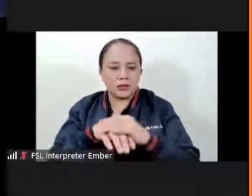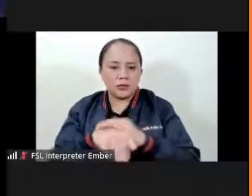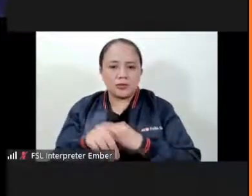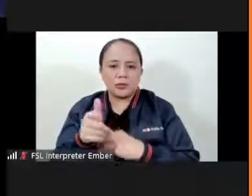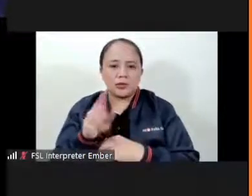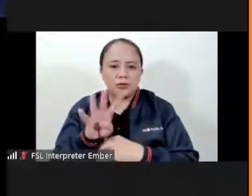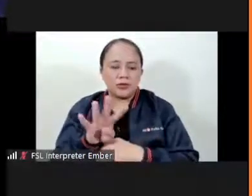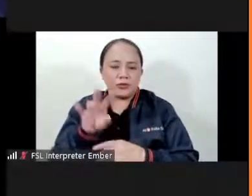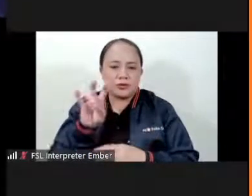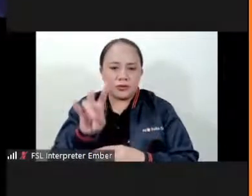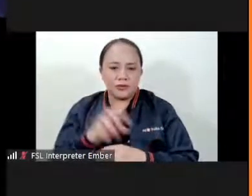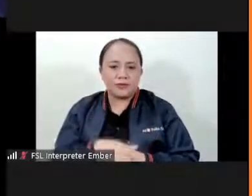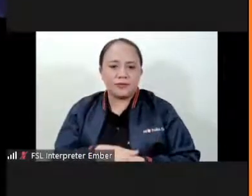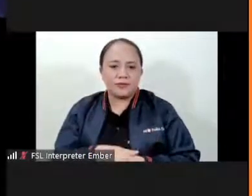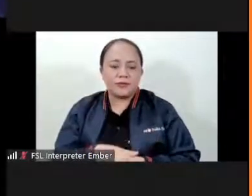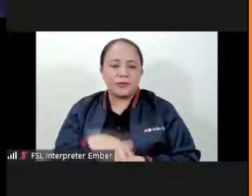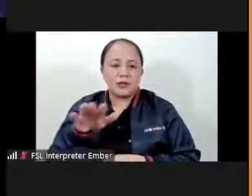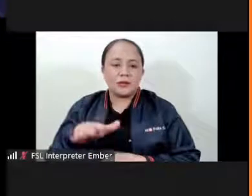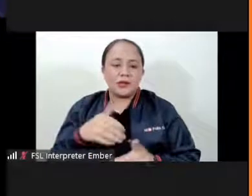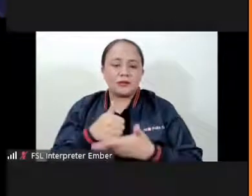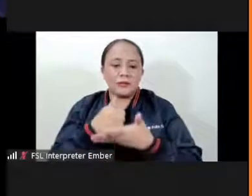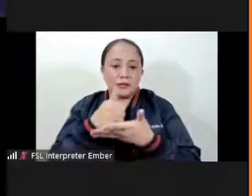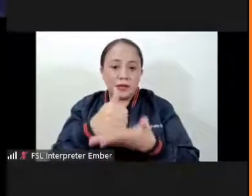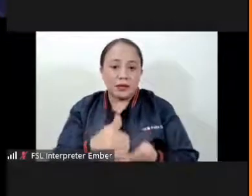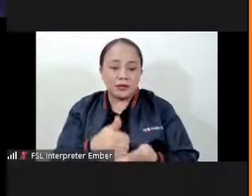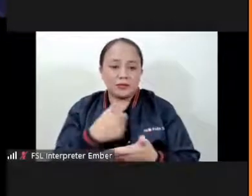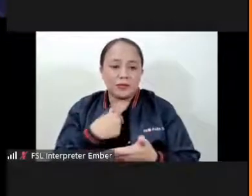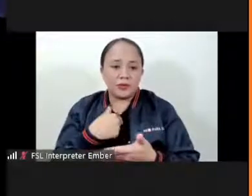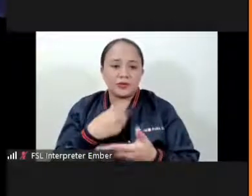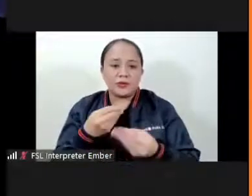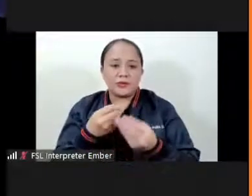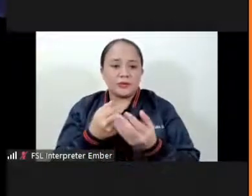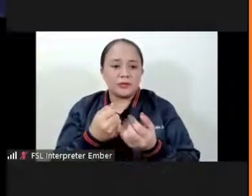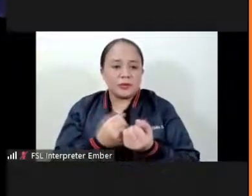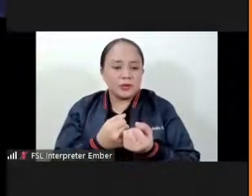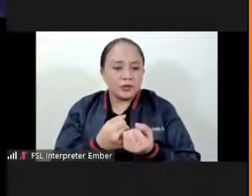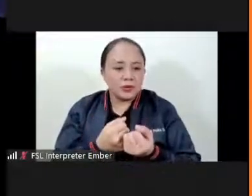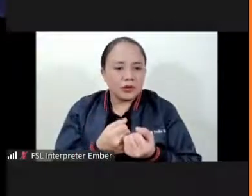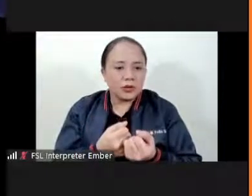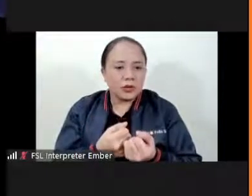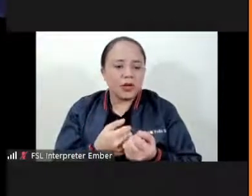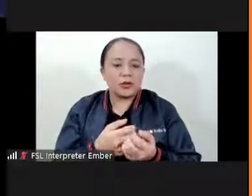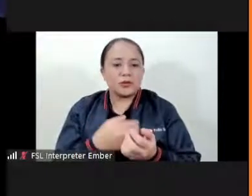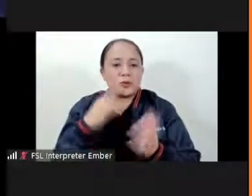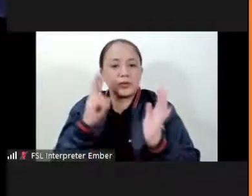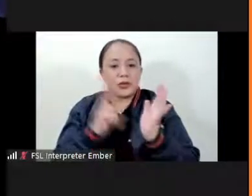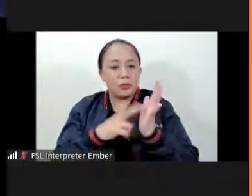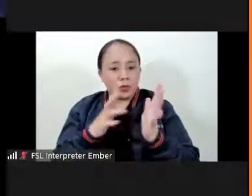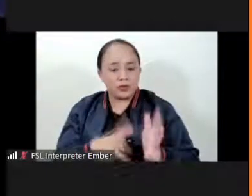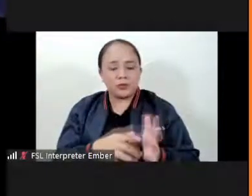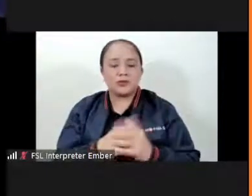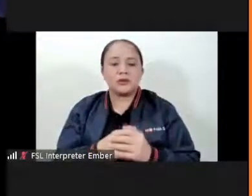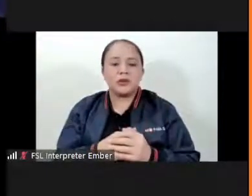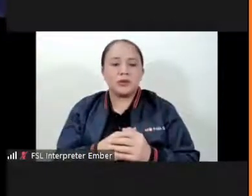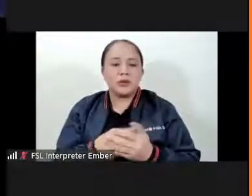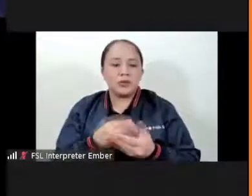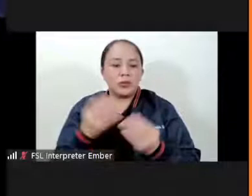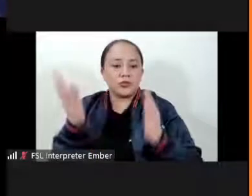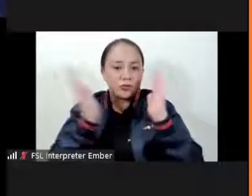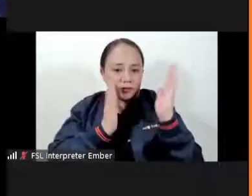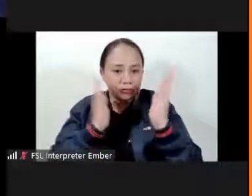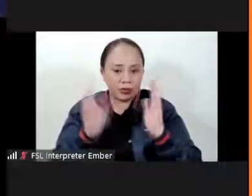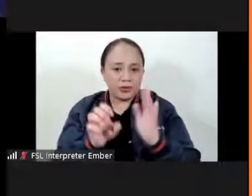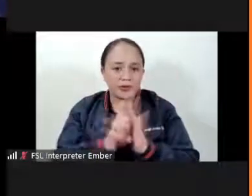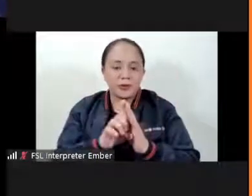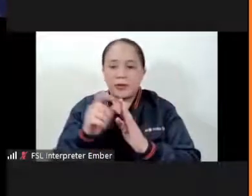24/7. Child Helpline will provide guidance, outlet for callers to report their concerns, and we even provide services such as